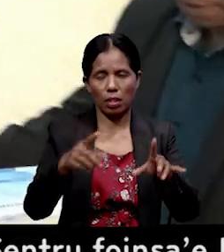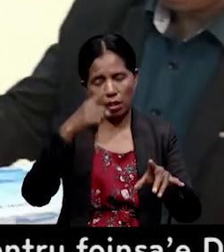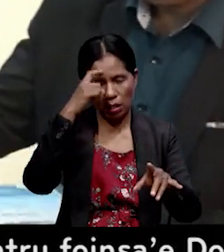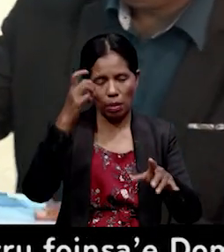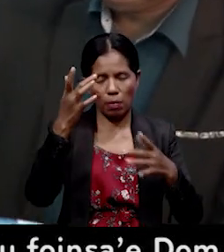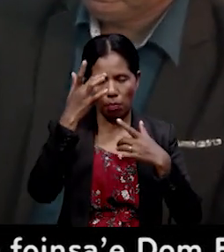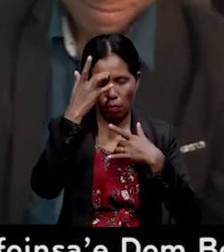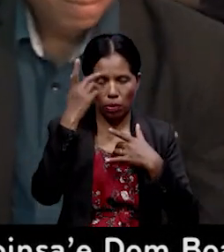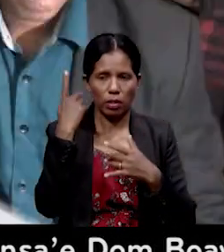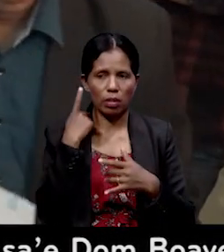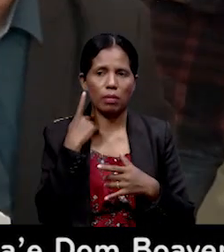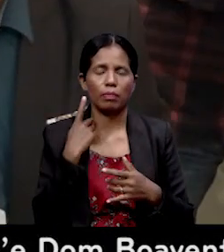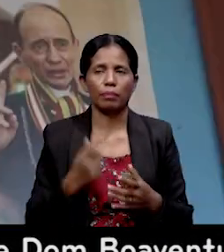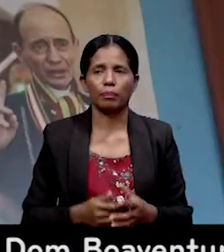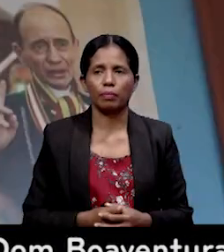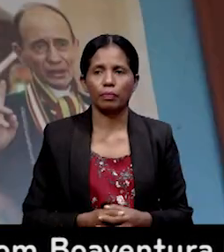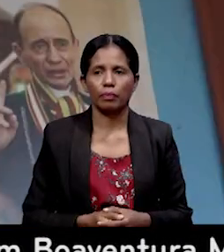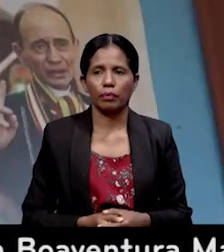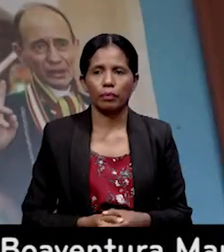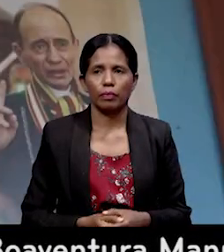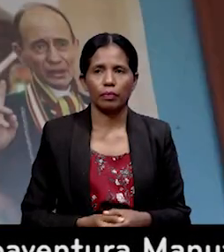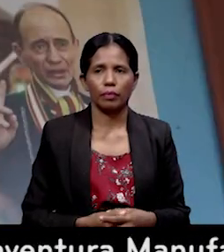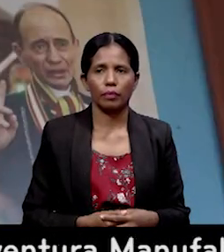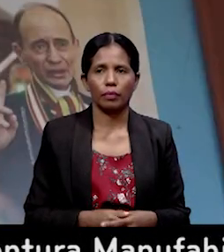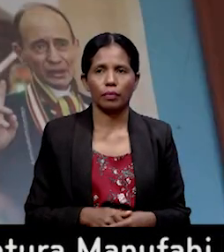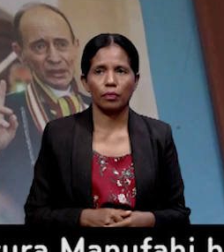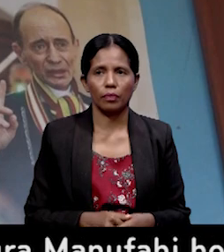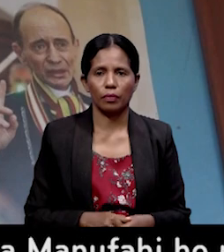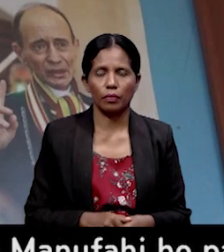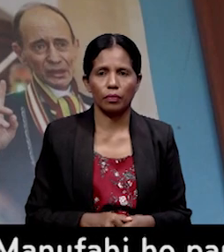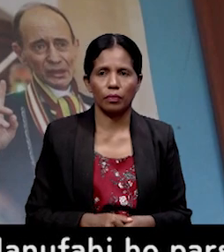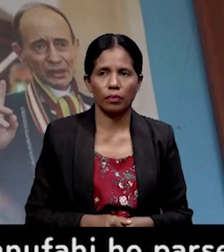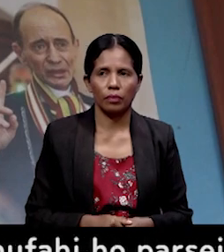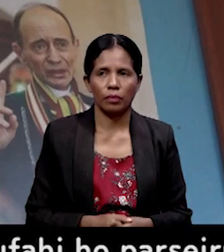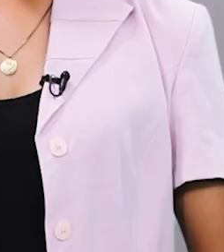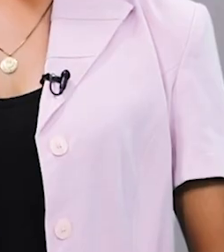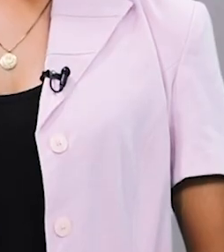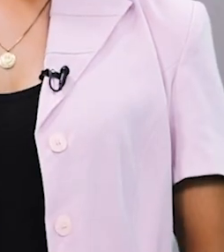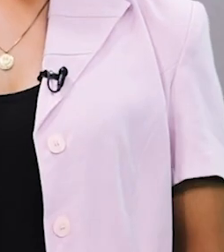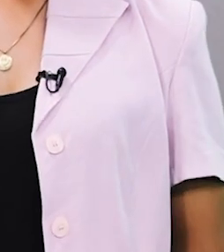sofre moras cancro. Leopoldina de Carvalho, Eliu Gaio, GMN.